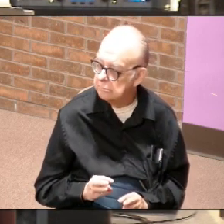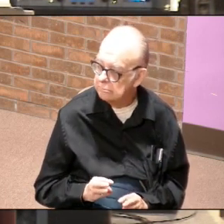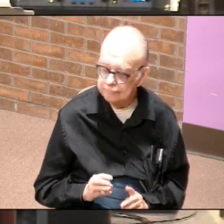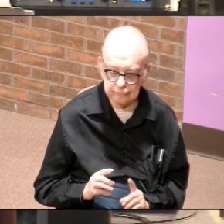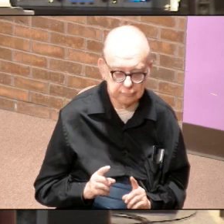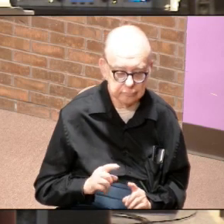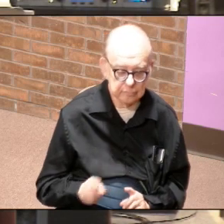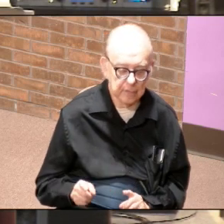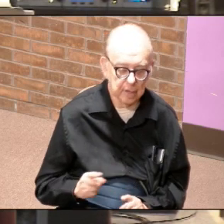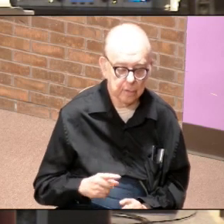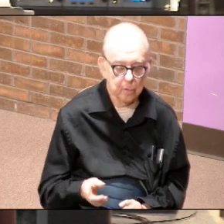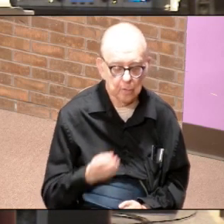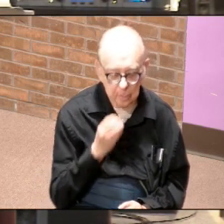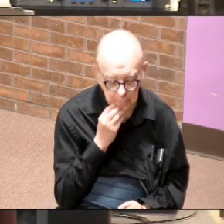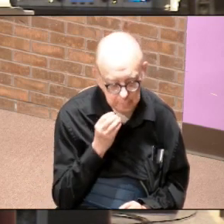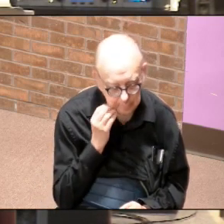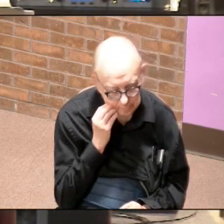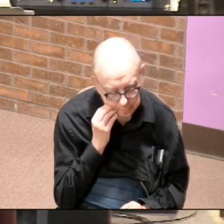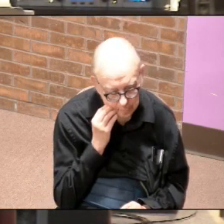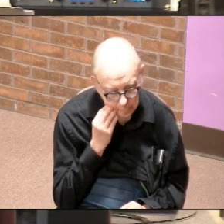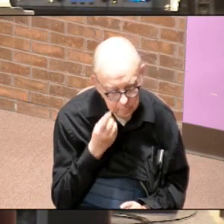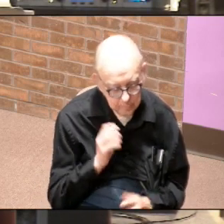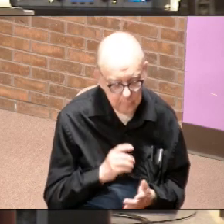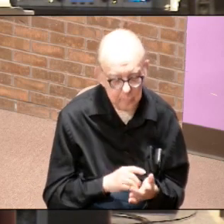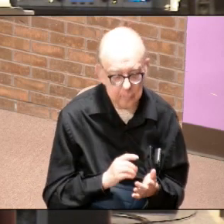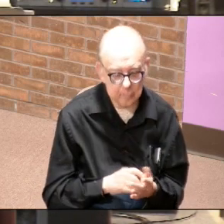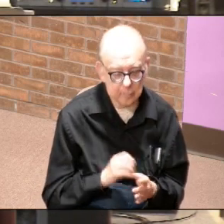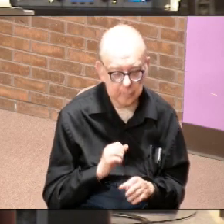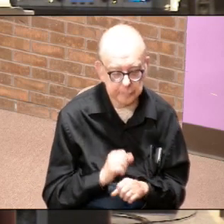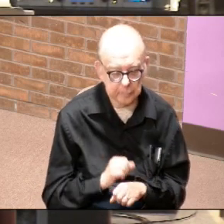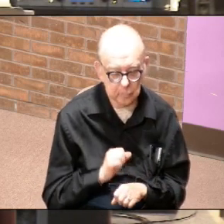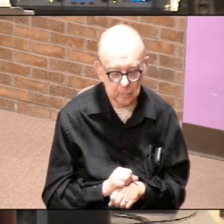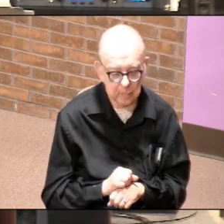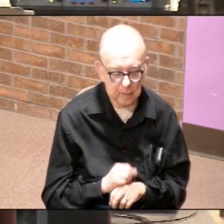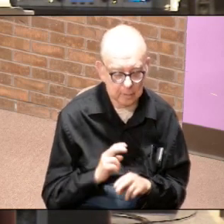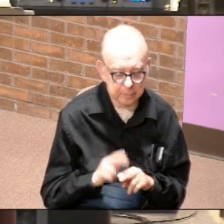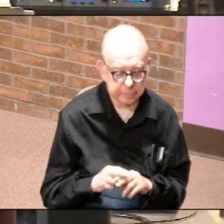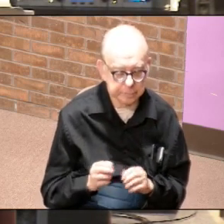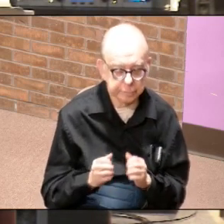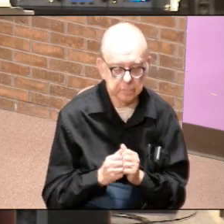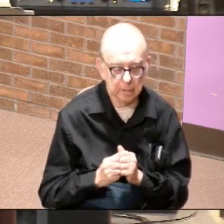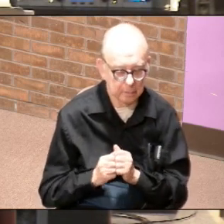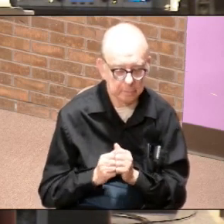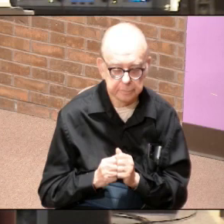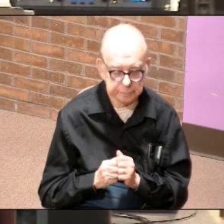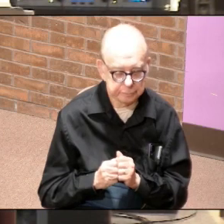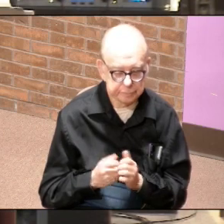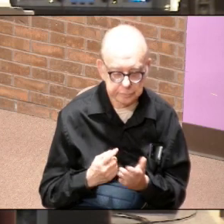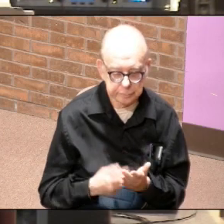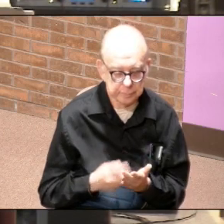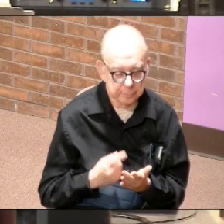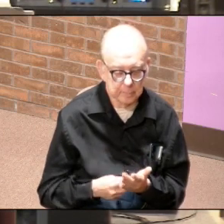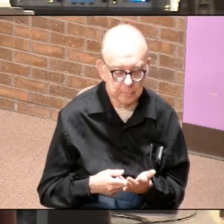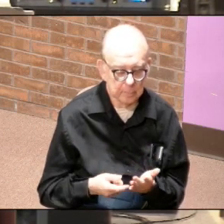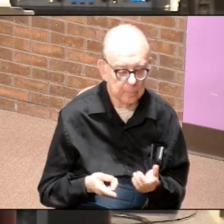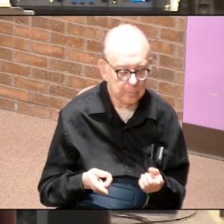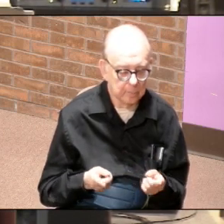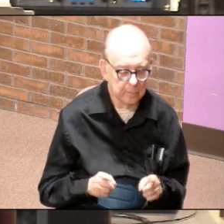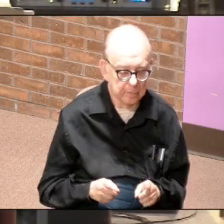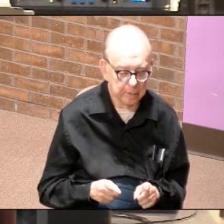They go home from the doctor's appointment and they're sitting there together going over what's happening,